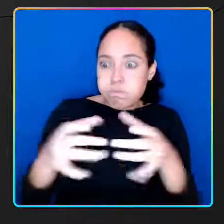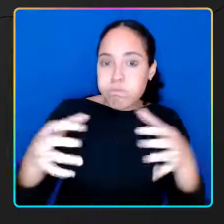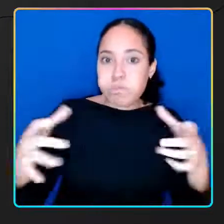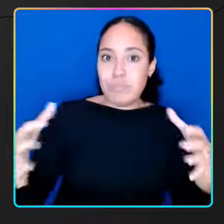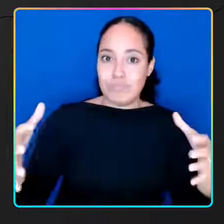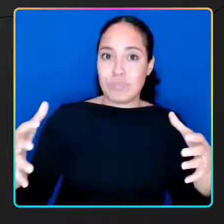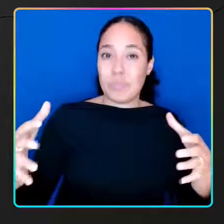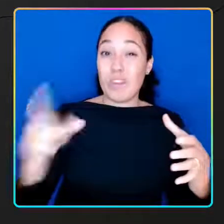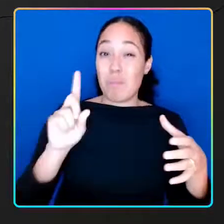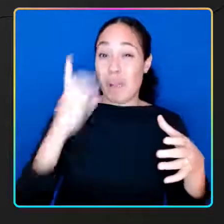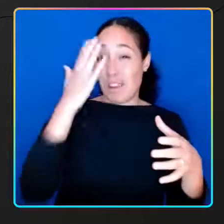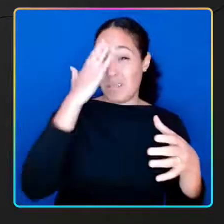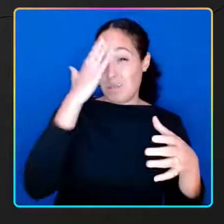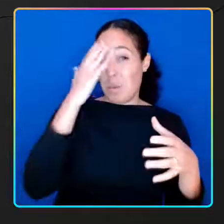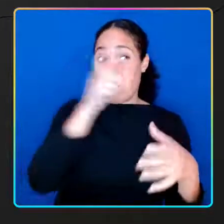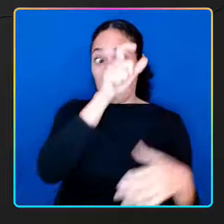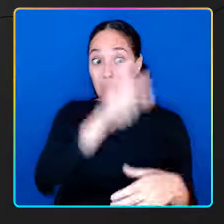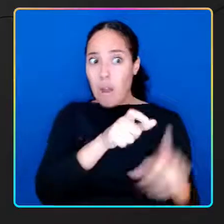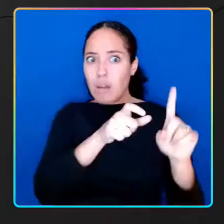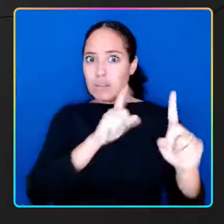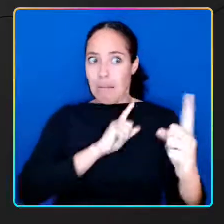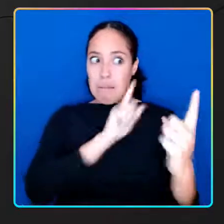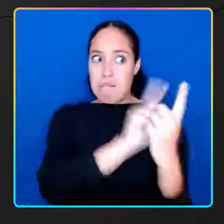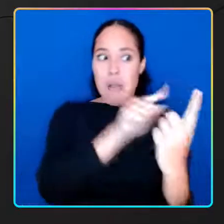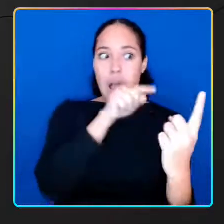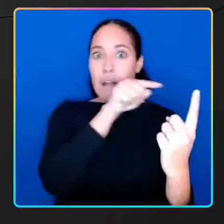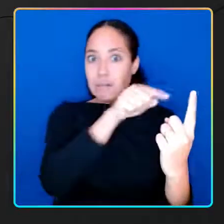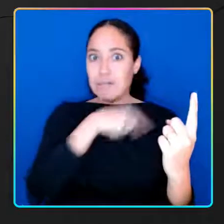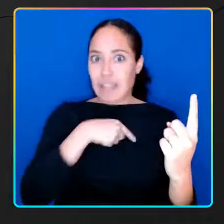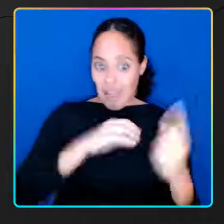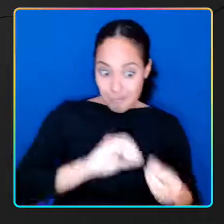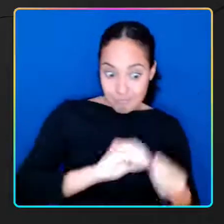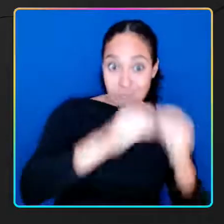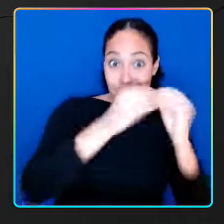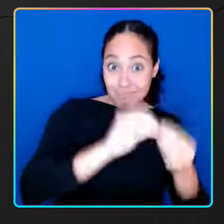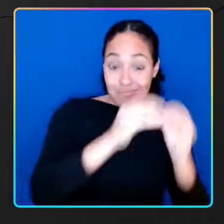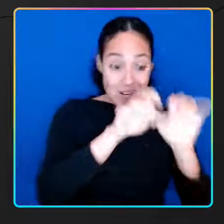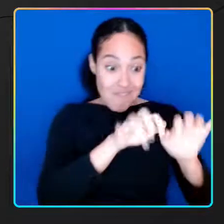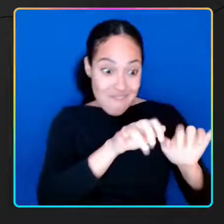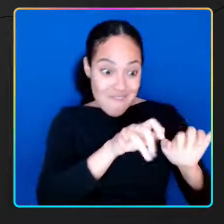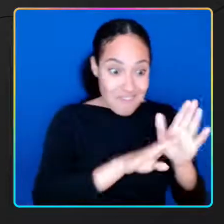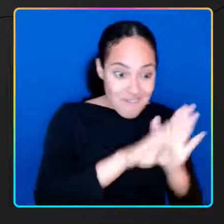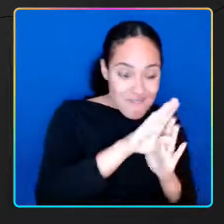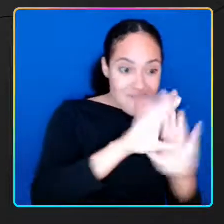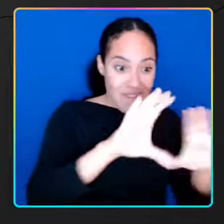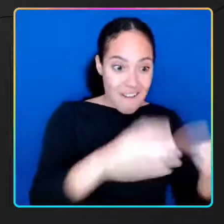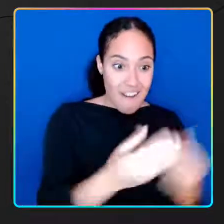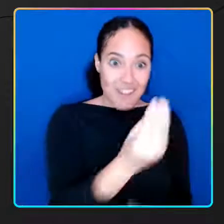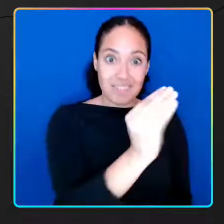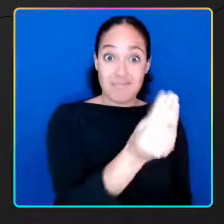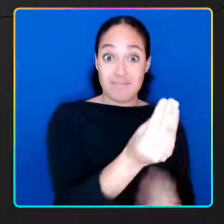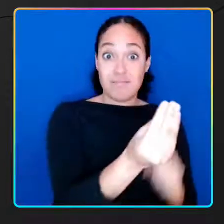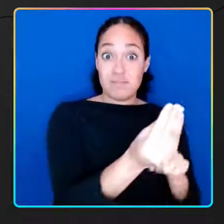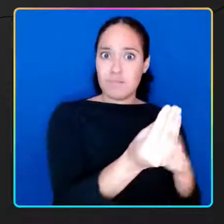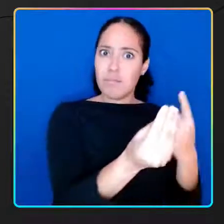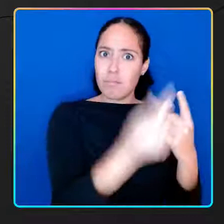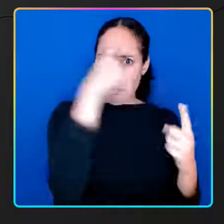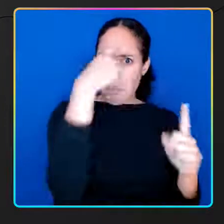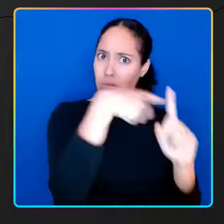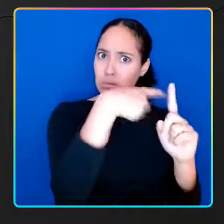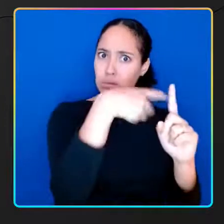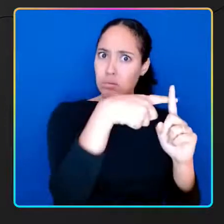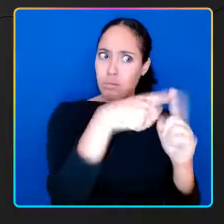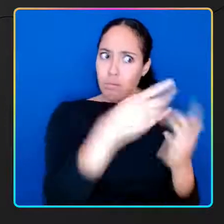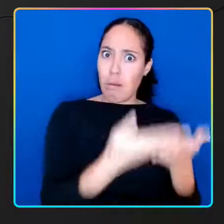then it gets used for something that is totally not innocent, and that is actually detrimental to society.